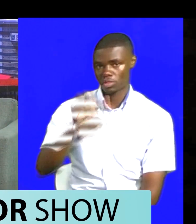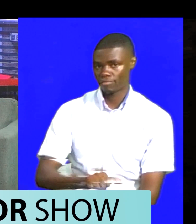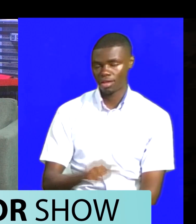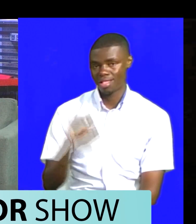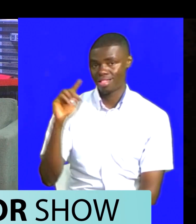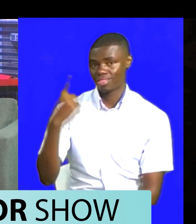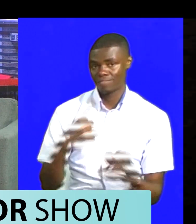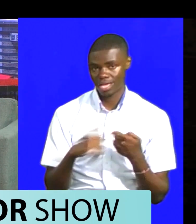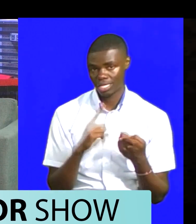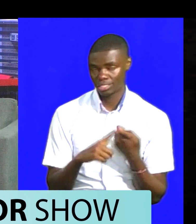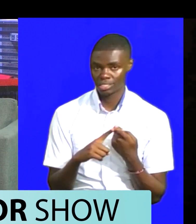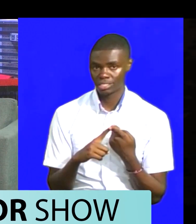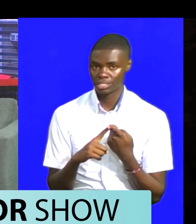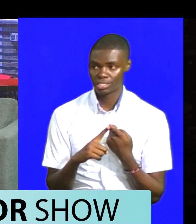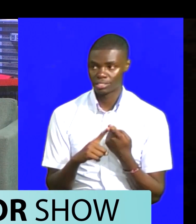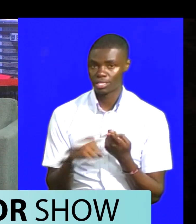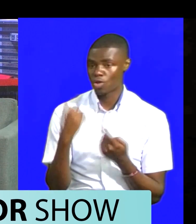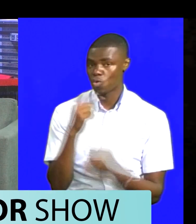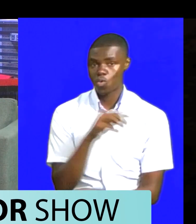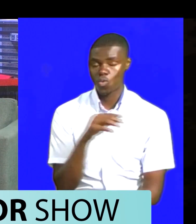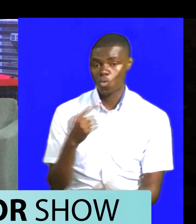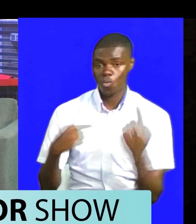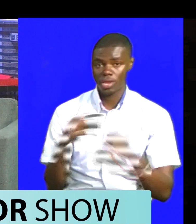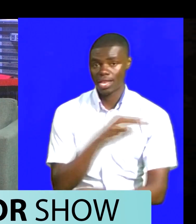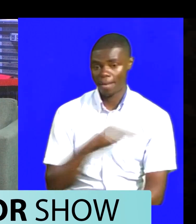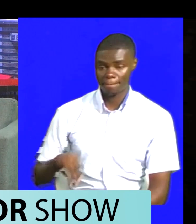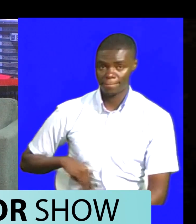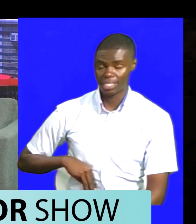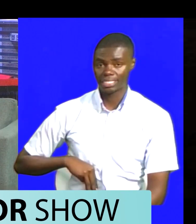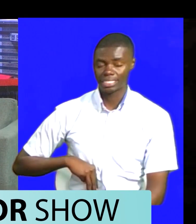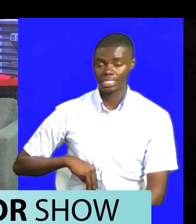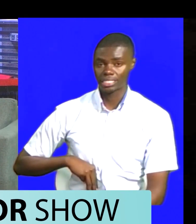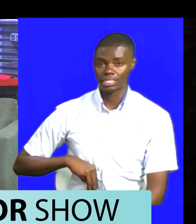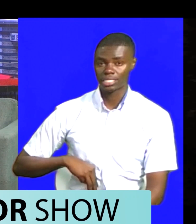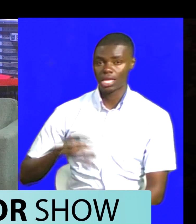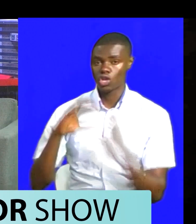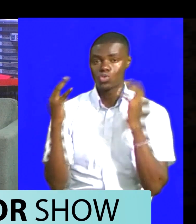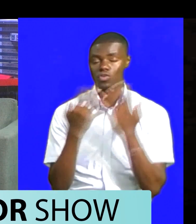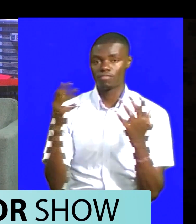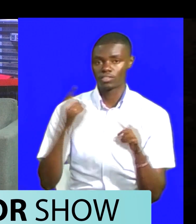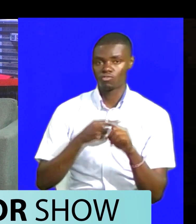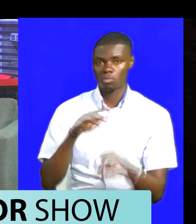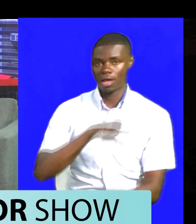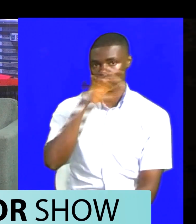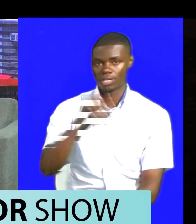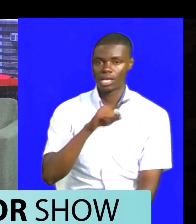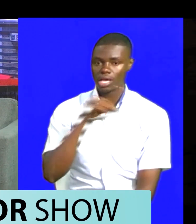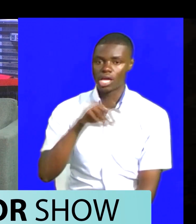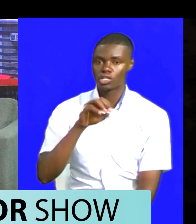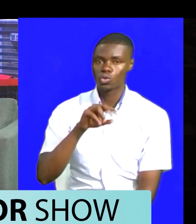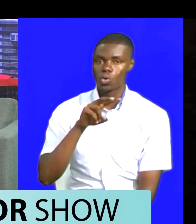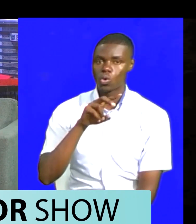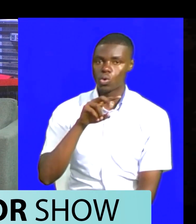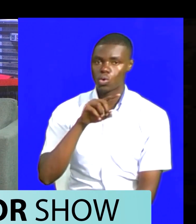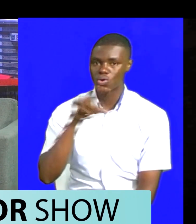The first ever Miss Universe Africa from Africa, she's called Zozibini Tunzi. And